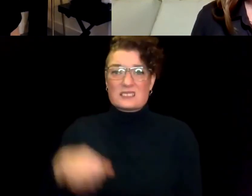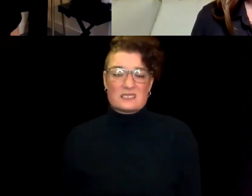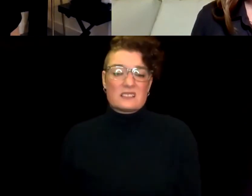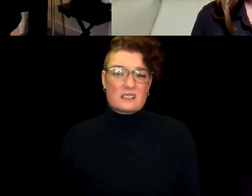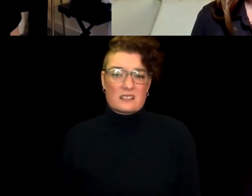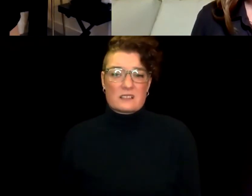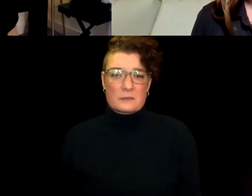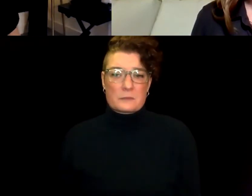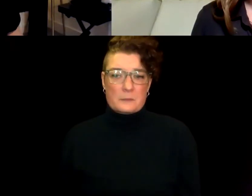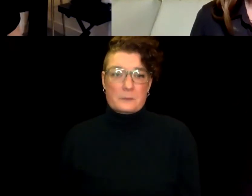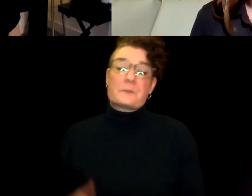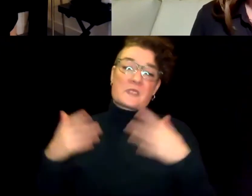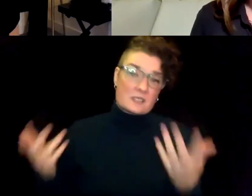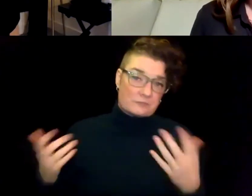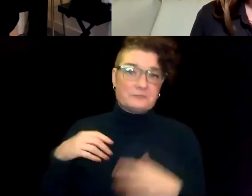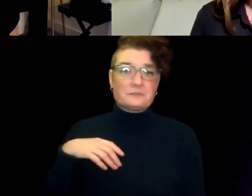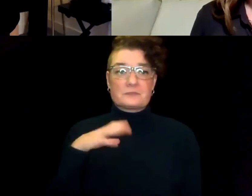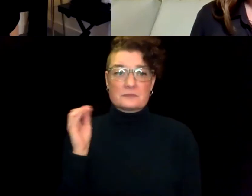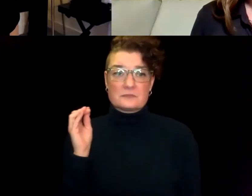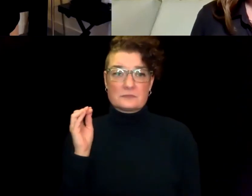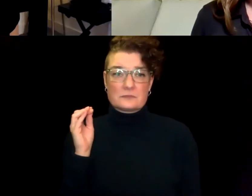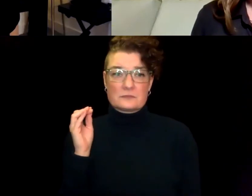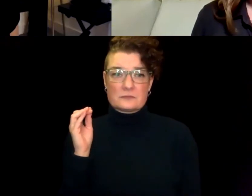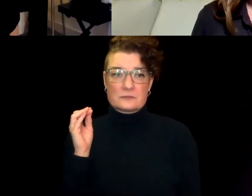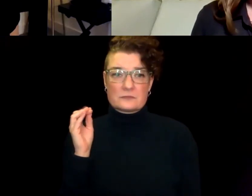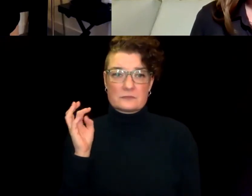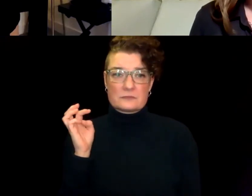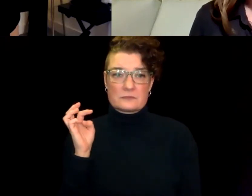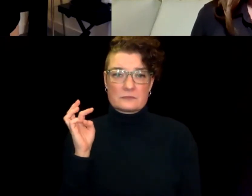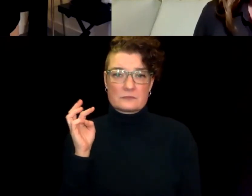So yeah, I mean,